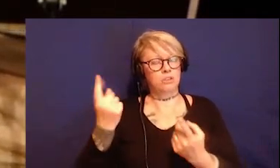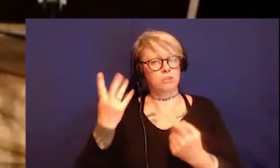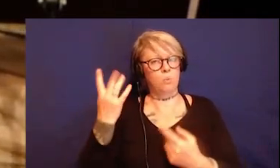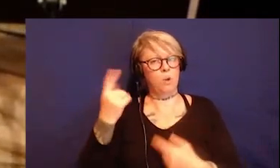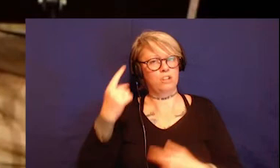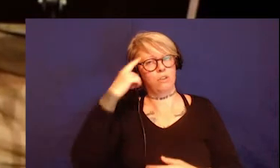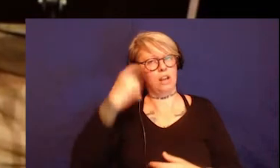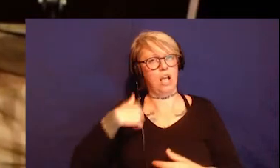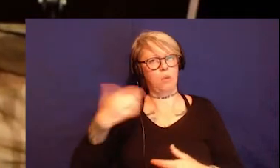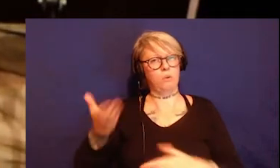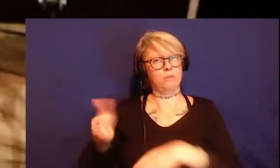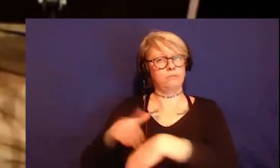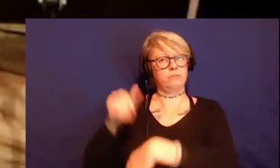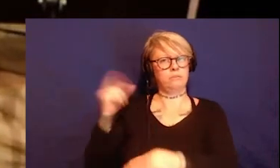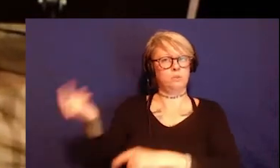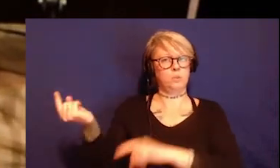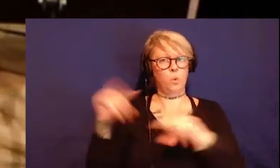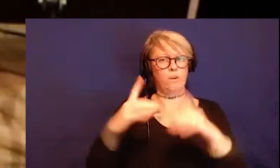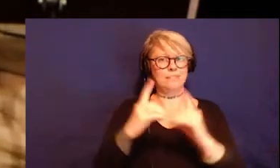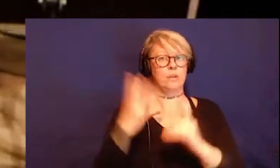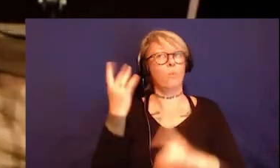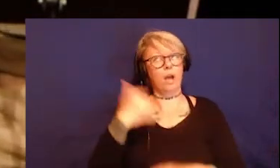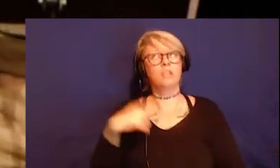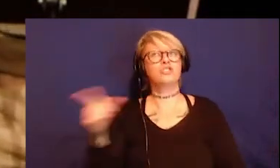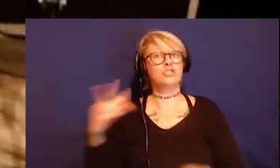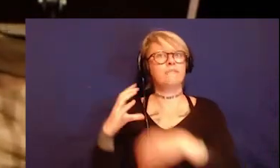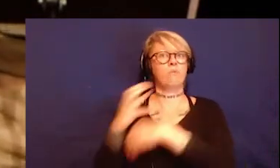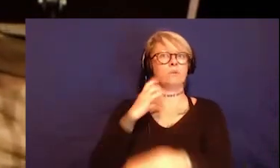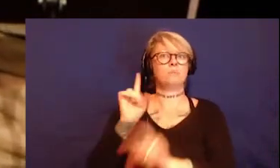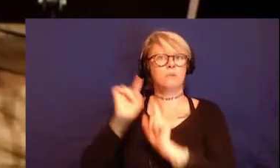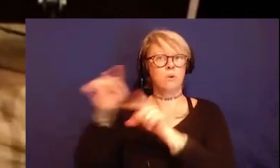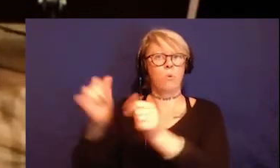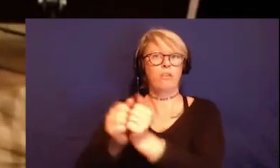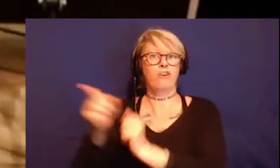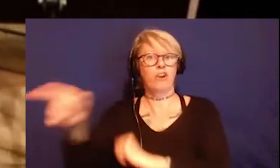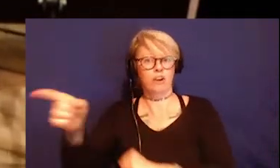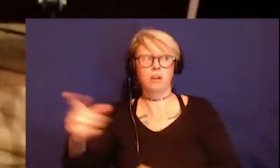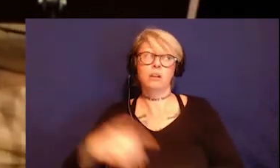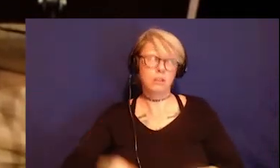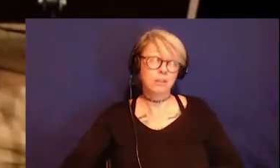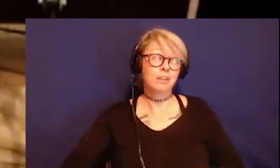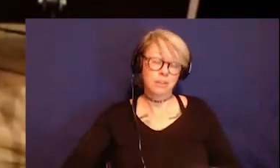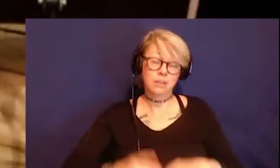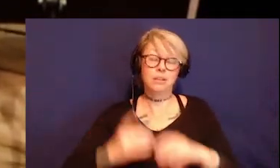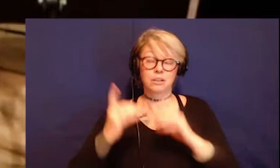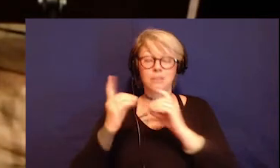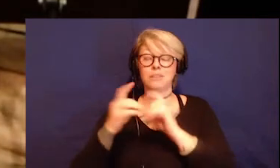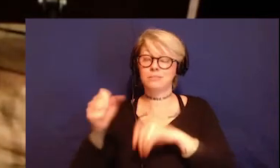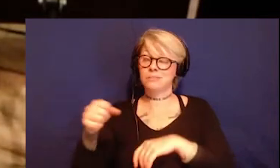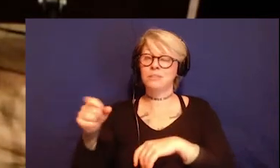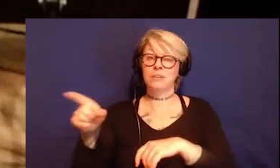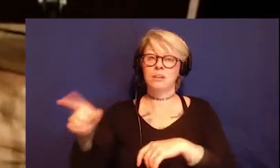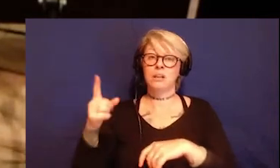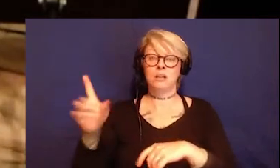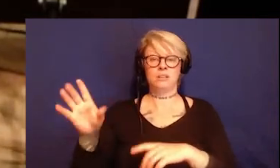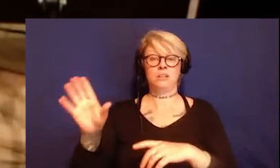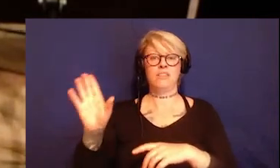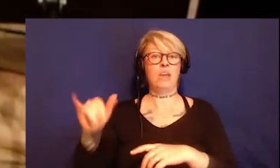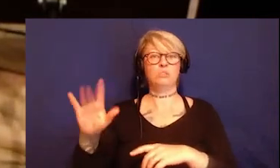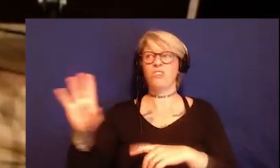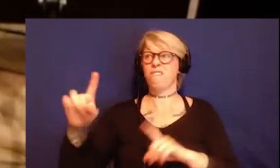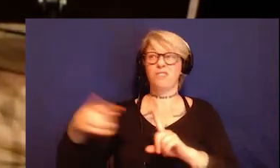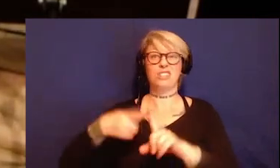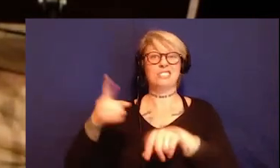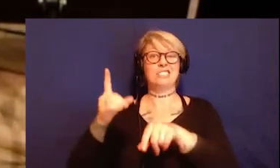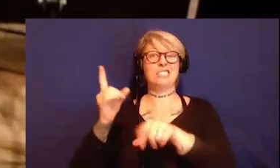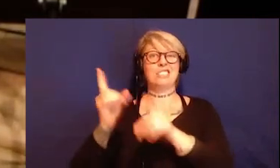on this date. When she made me go on a date with her, that she What? finally landed, first in years probably, the